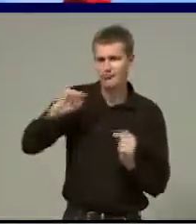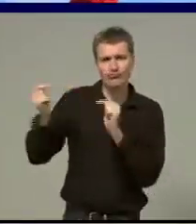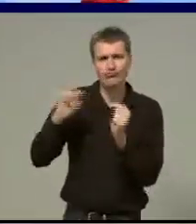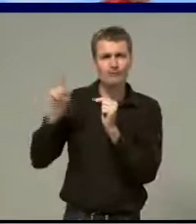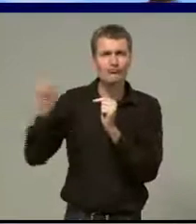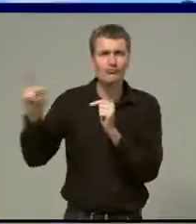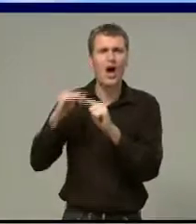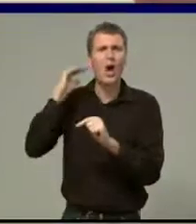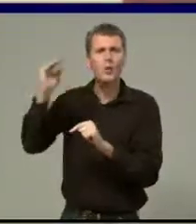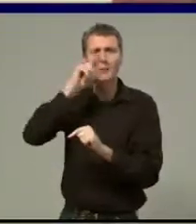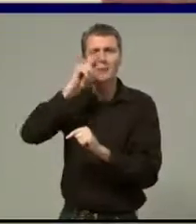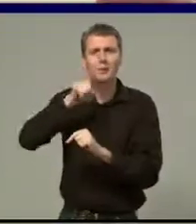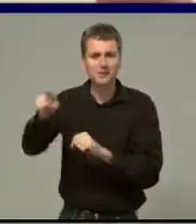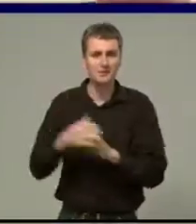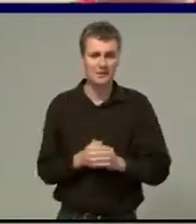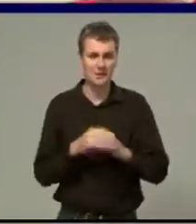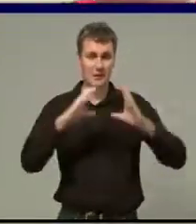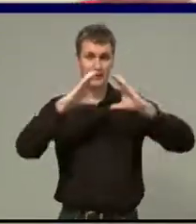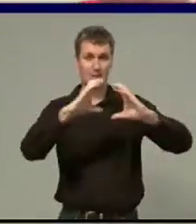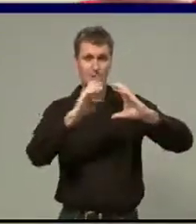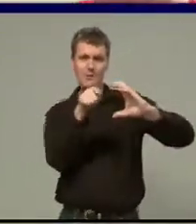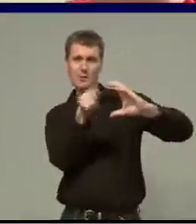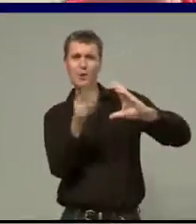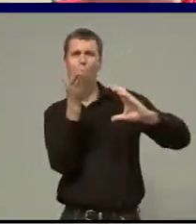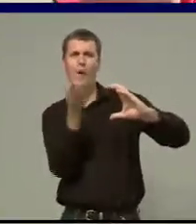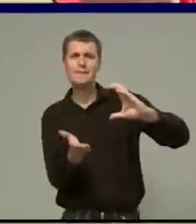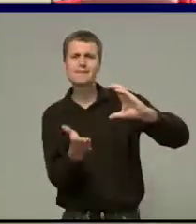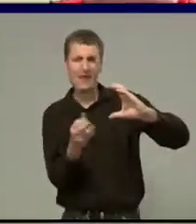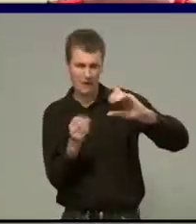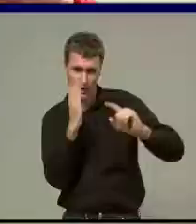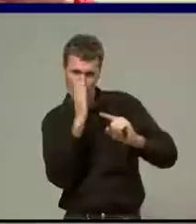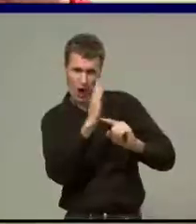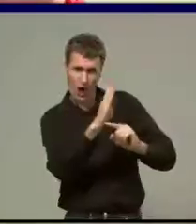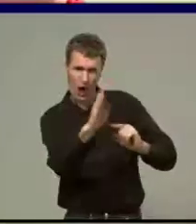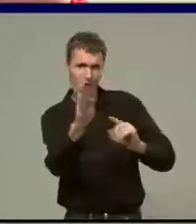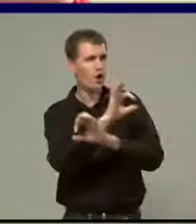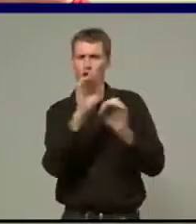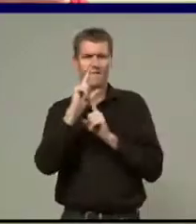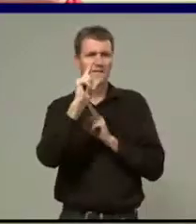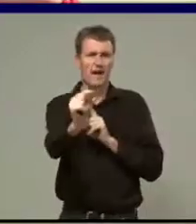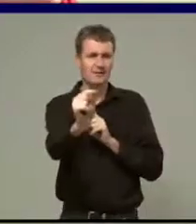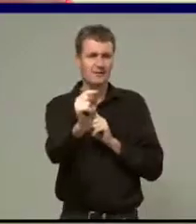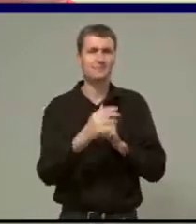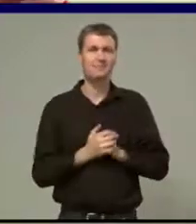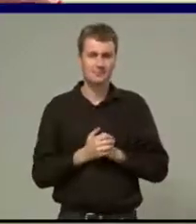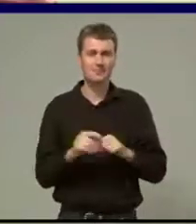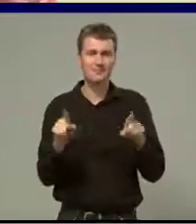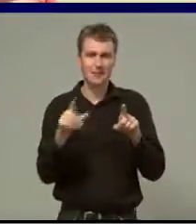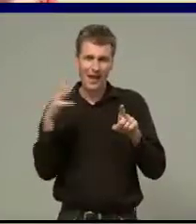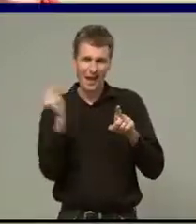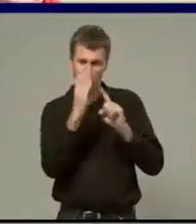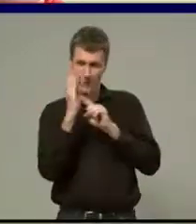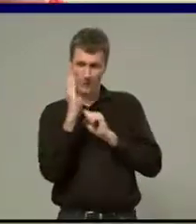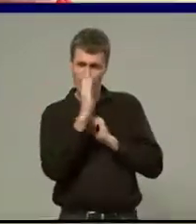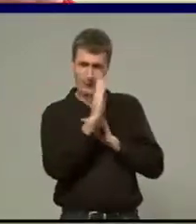their money. One side's weighted, so you got to curve it and don't go too fast. Yeah. And you have to get big